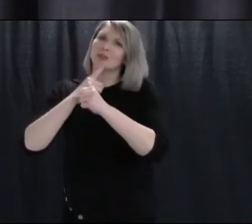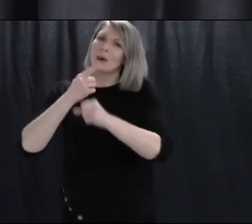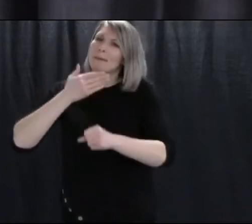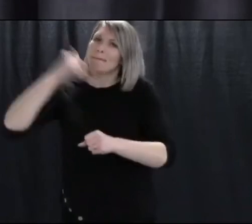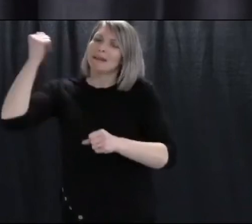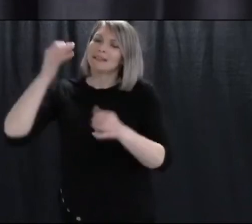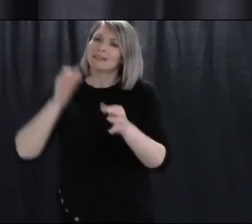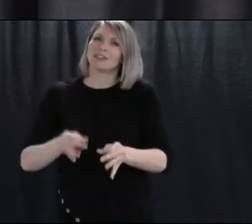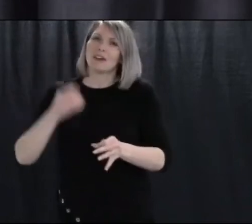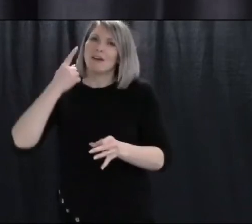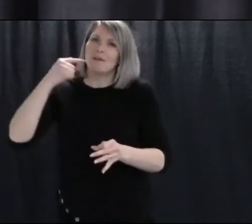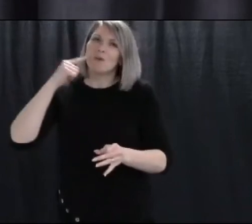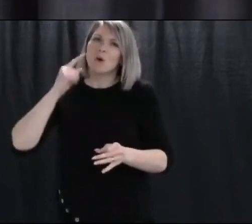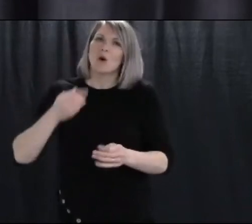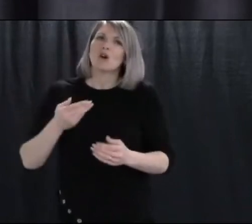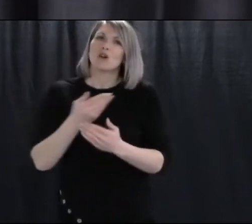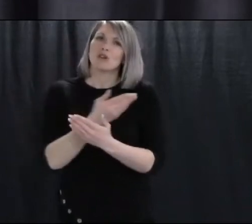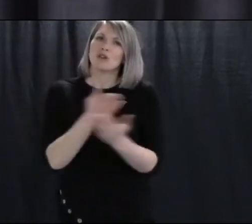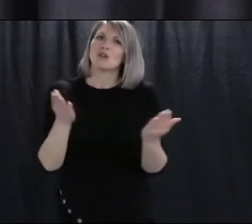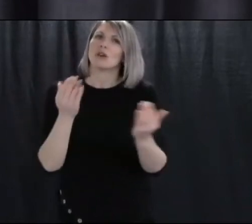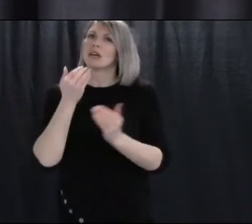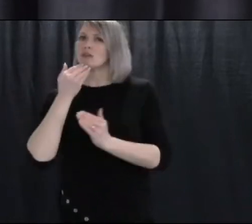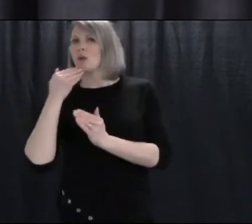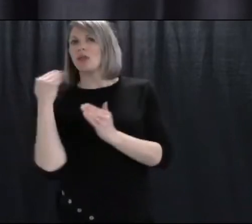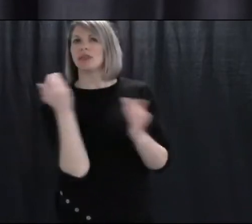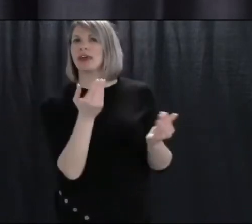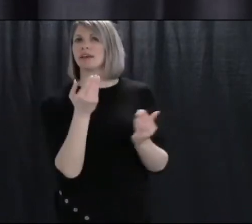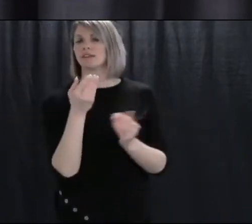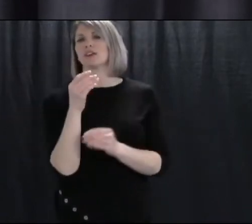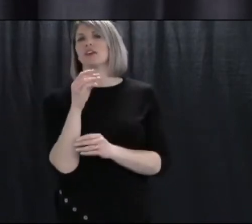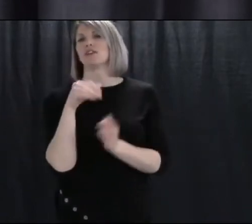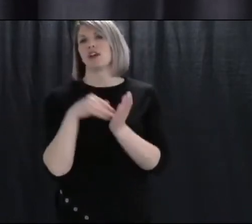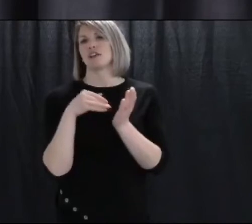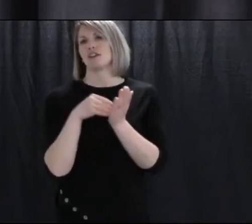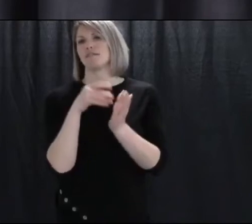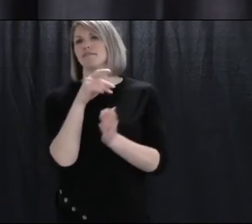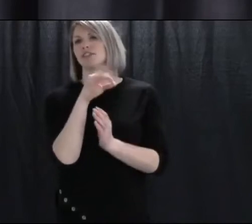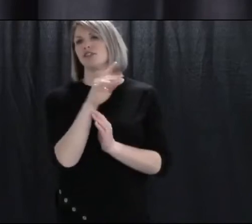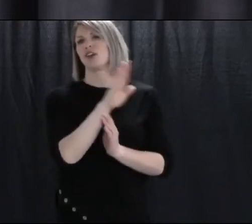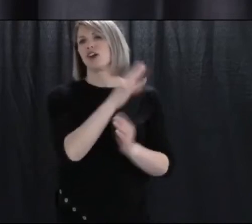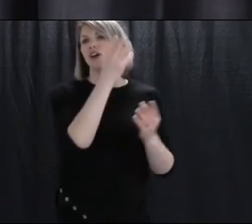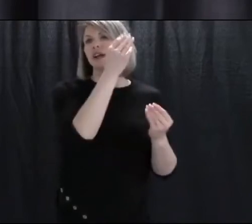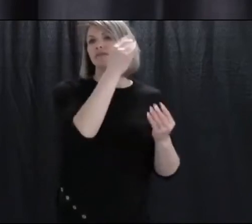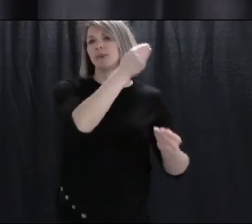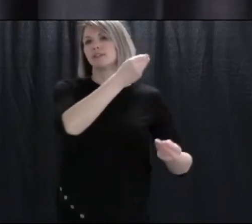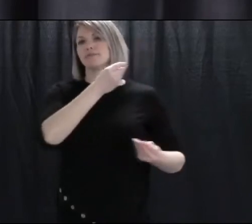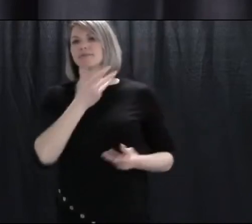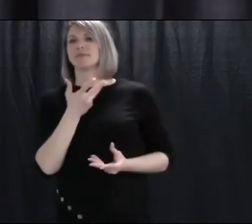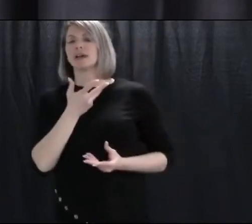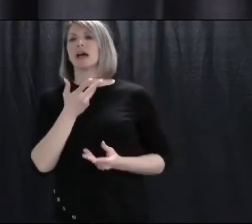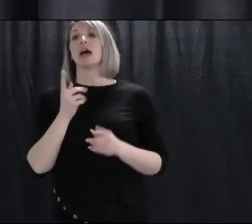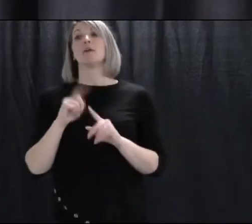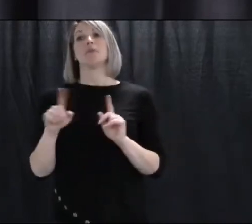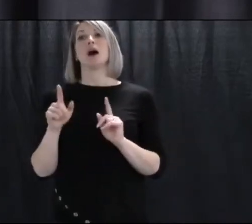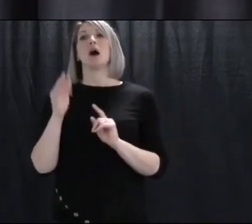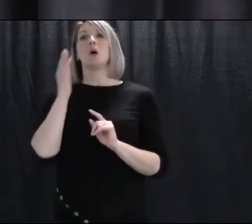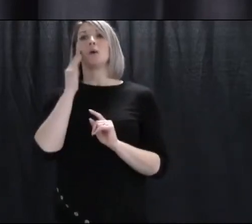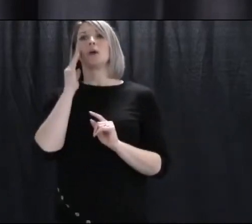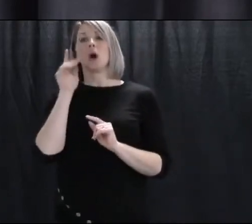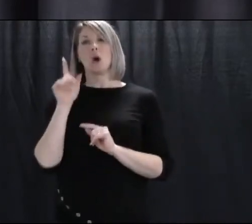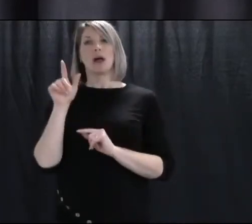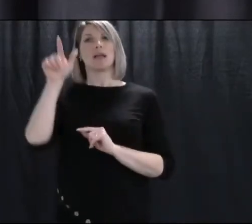decisions on the information we have at the time we have to make them. And then at some point in the future, history will mark us and grade